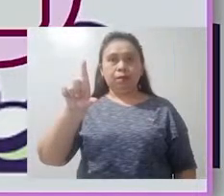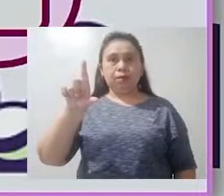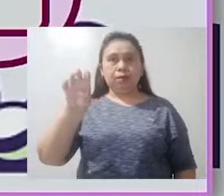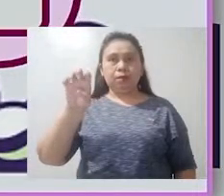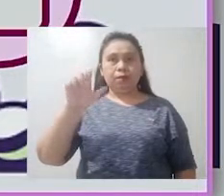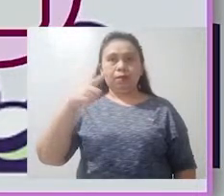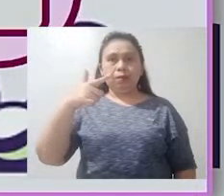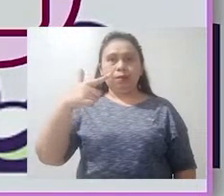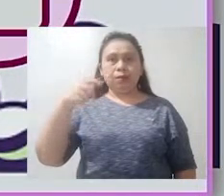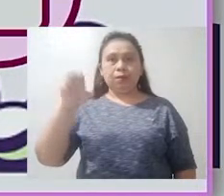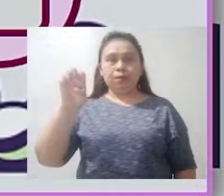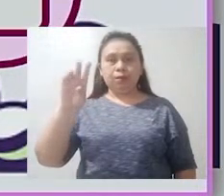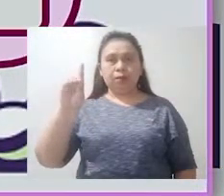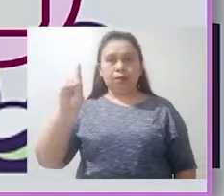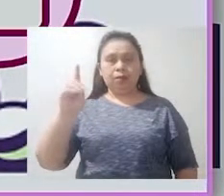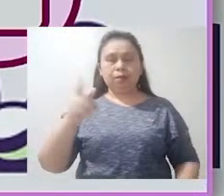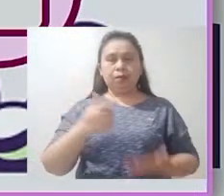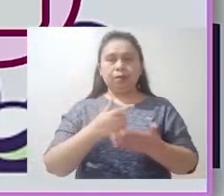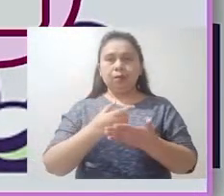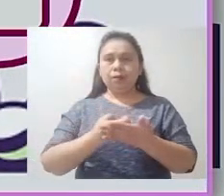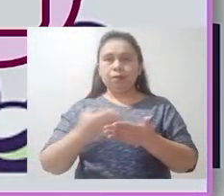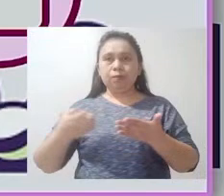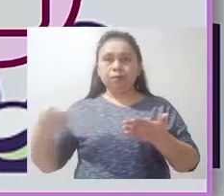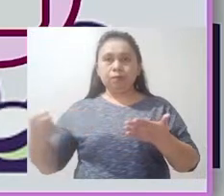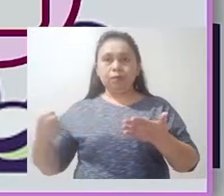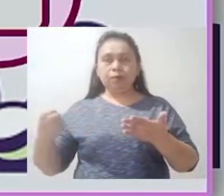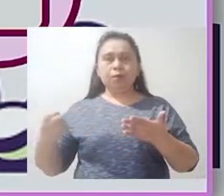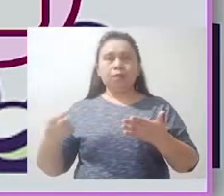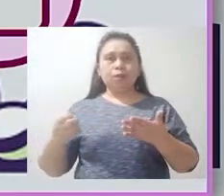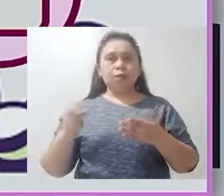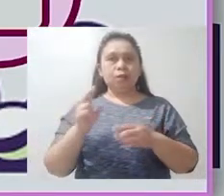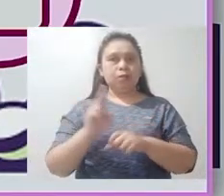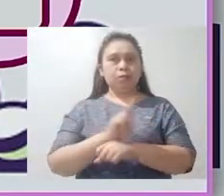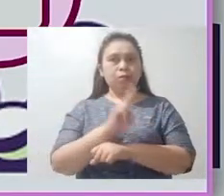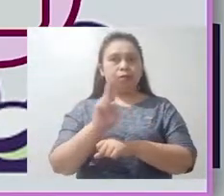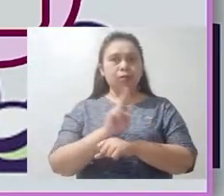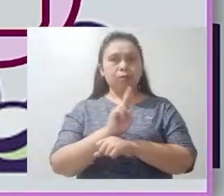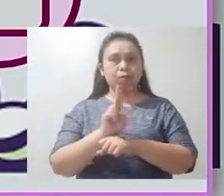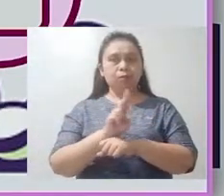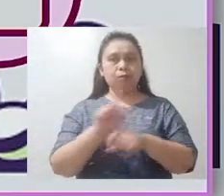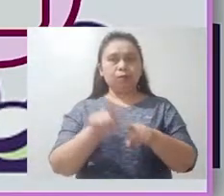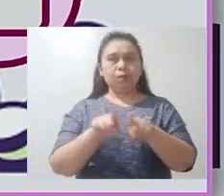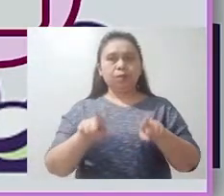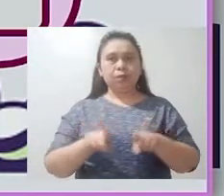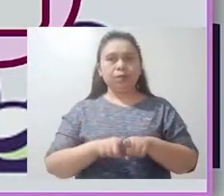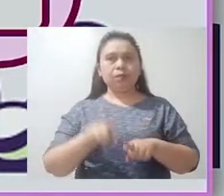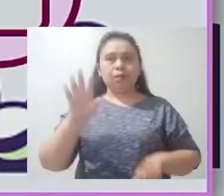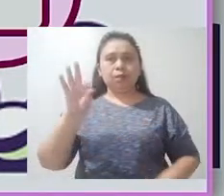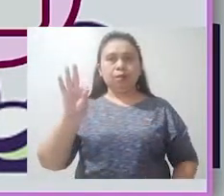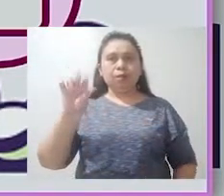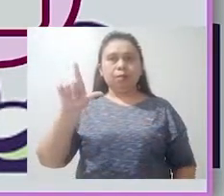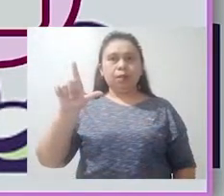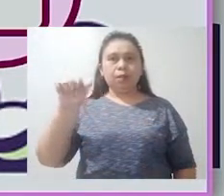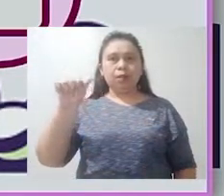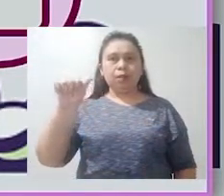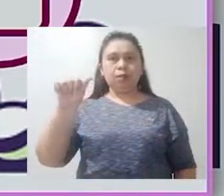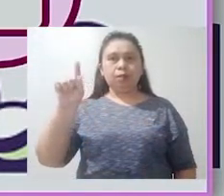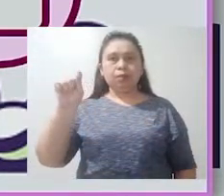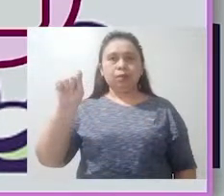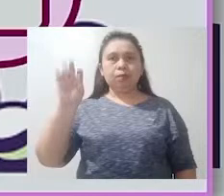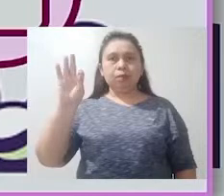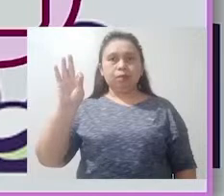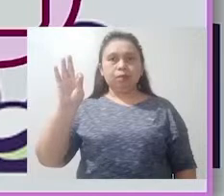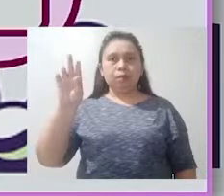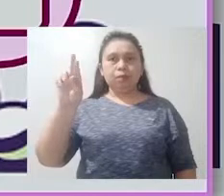three-legged equipment generally used as a platform of some sort. This lab